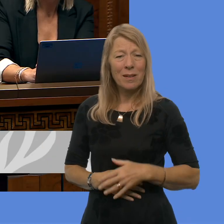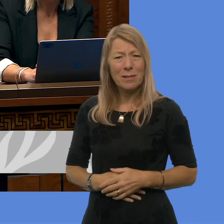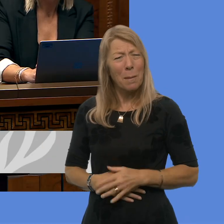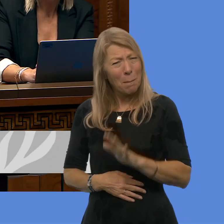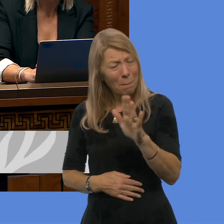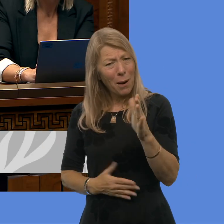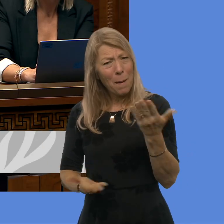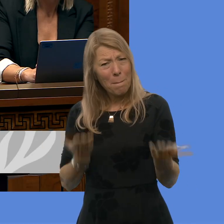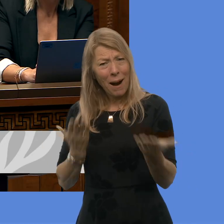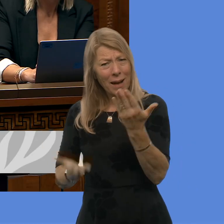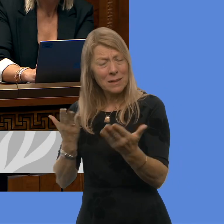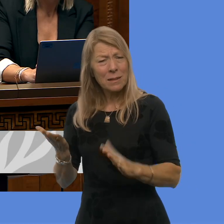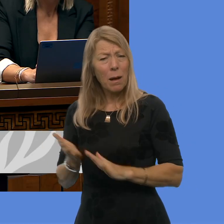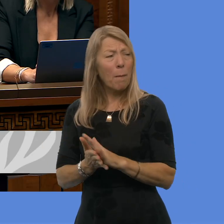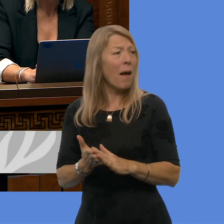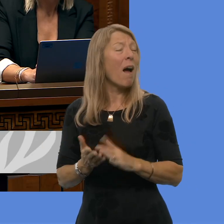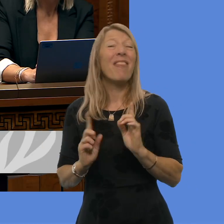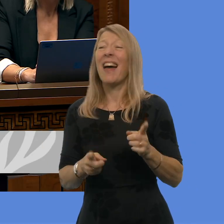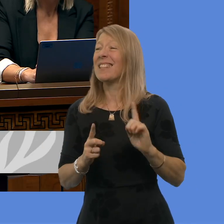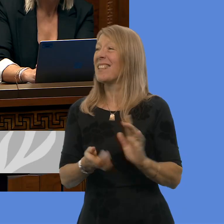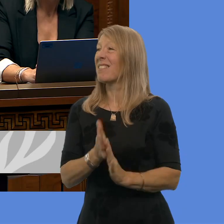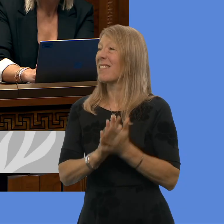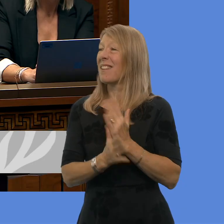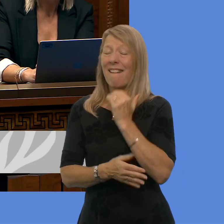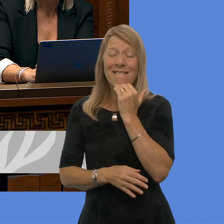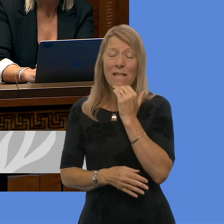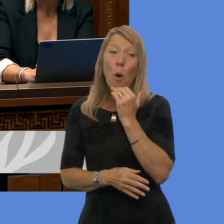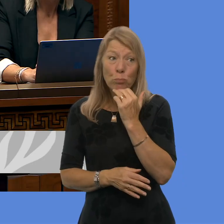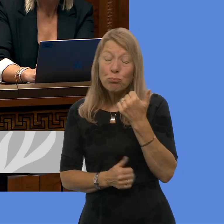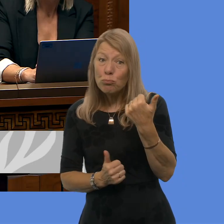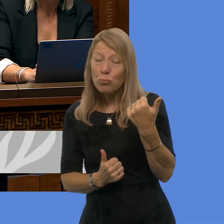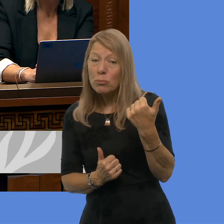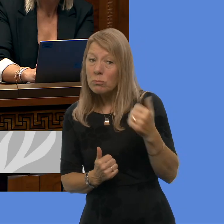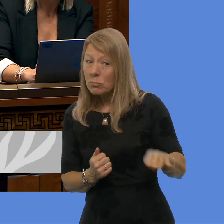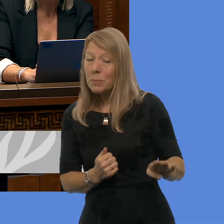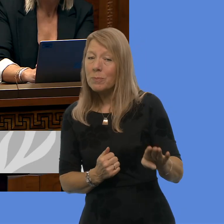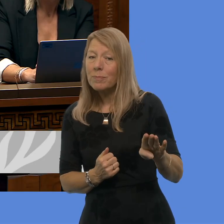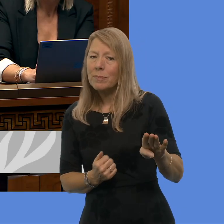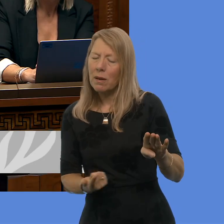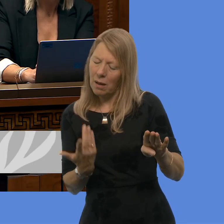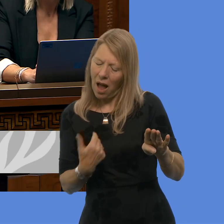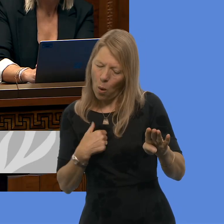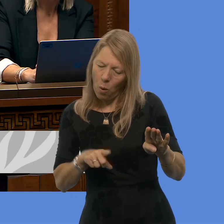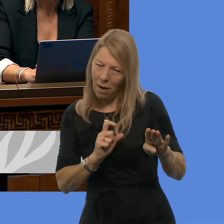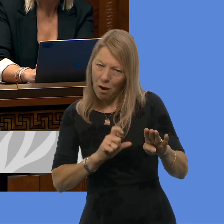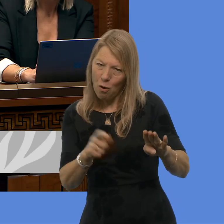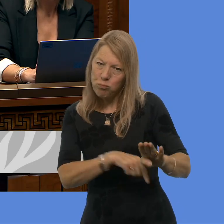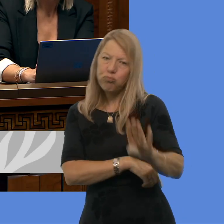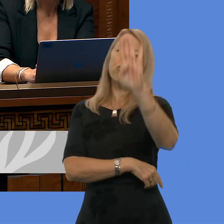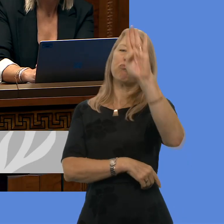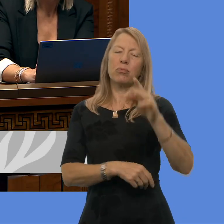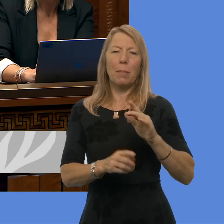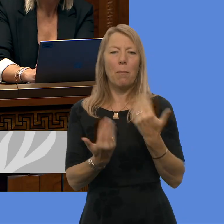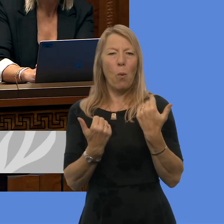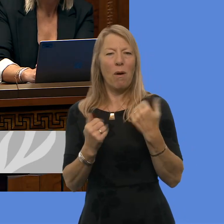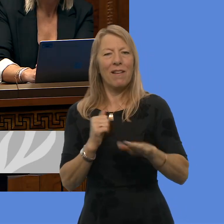mean that we rest on our laurels? These advancements are great, but we have much more to do. I'm going to work with all ministers to ensure that more is delivered